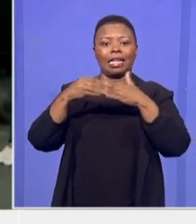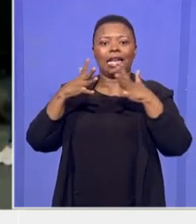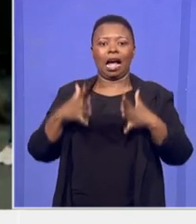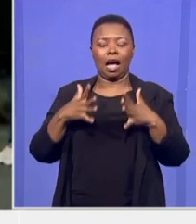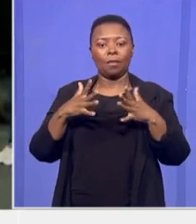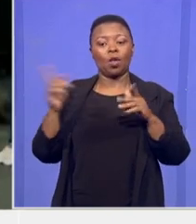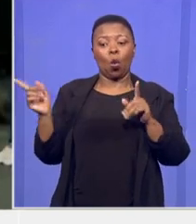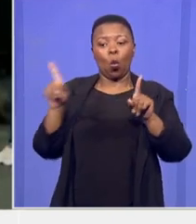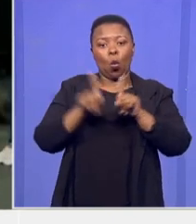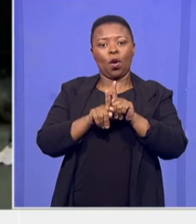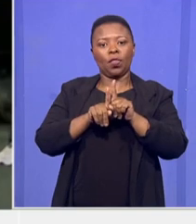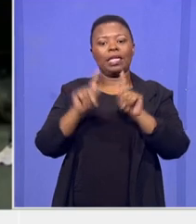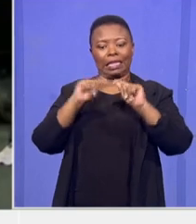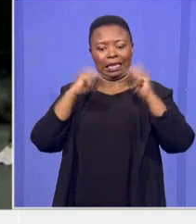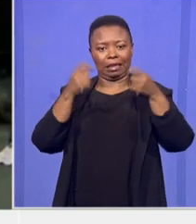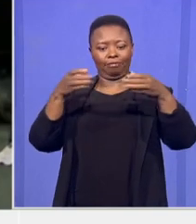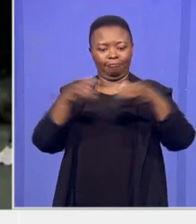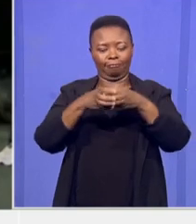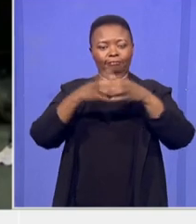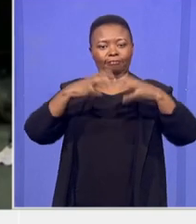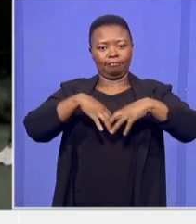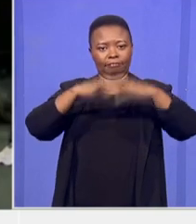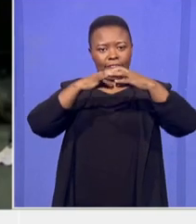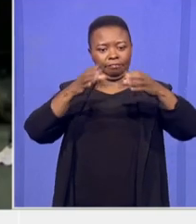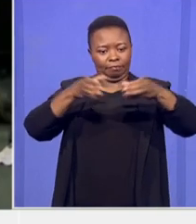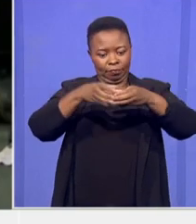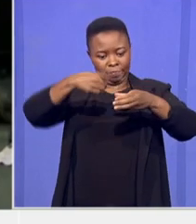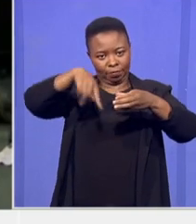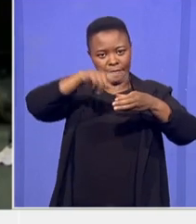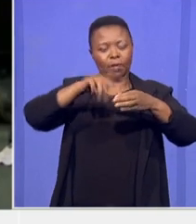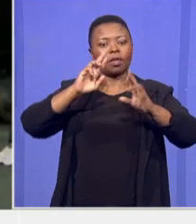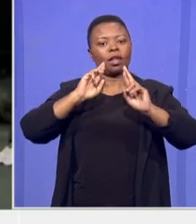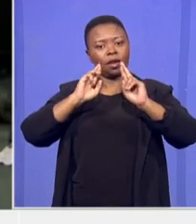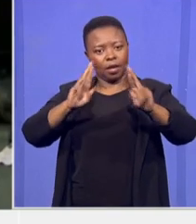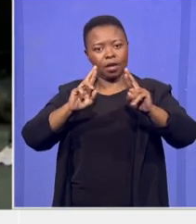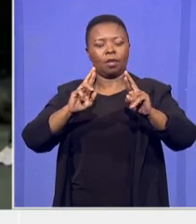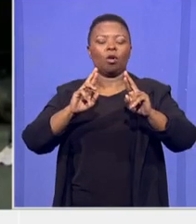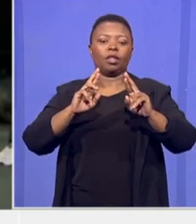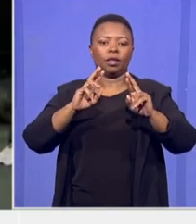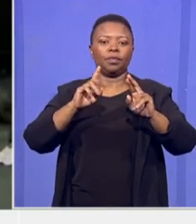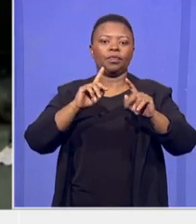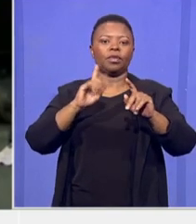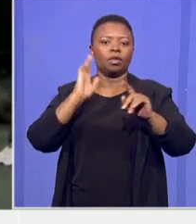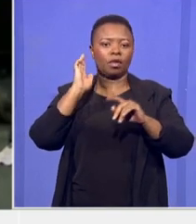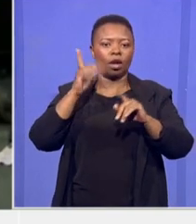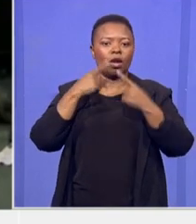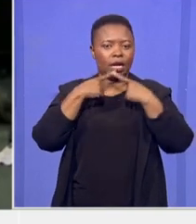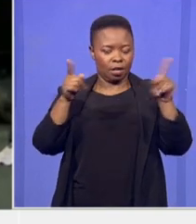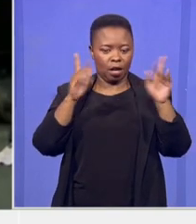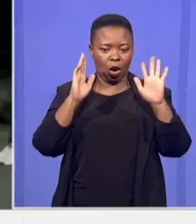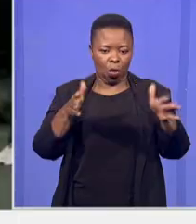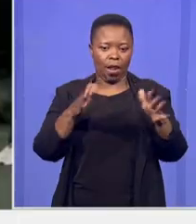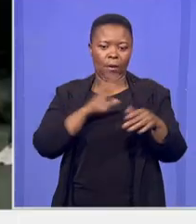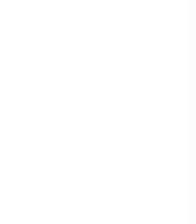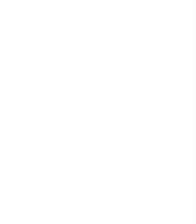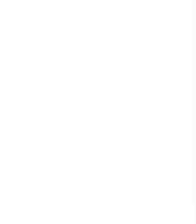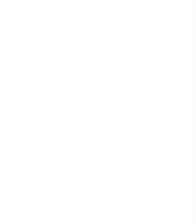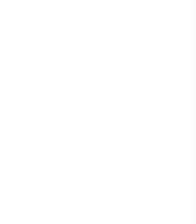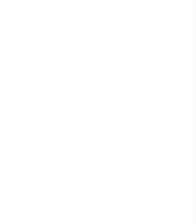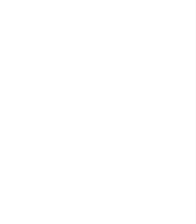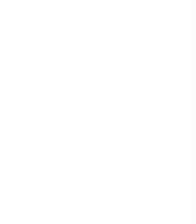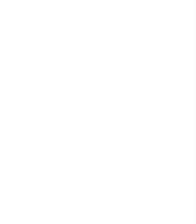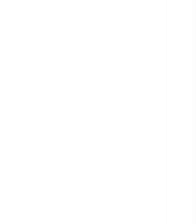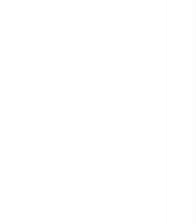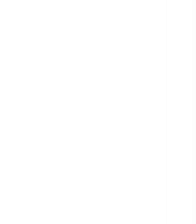entire leadership composition of the organization, the official opposition in South Africa's body politics.